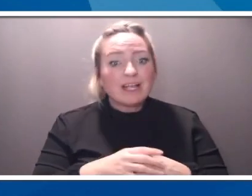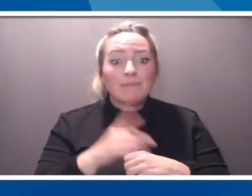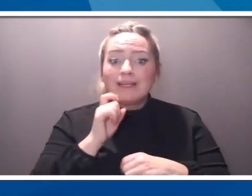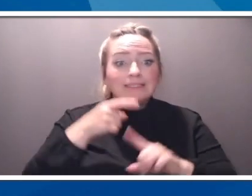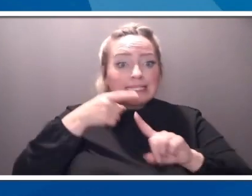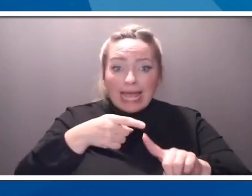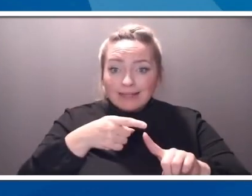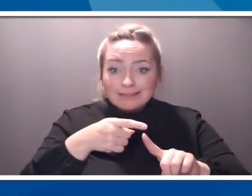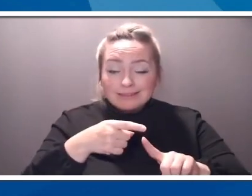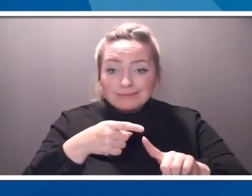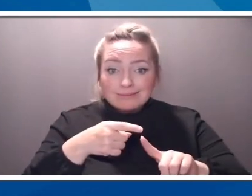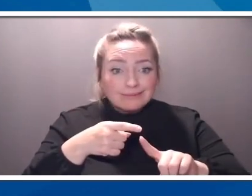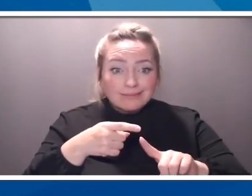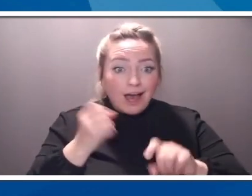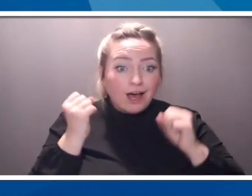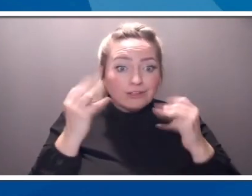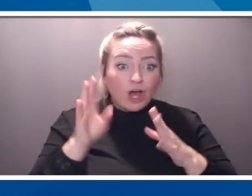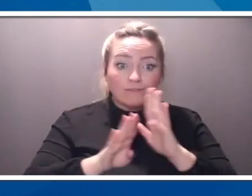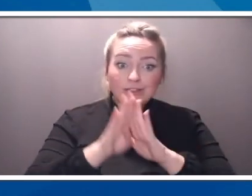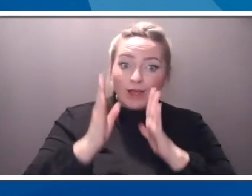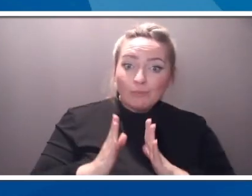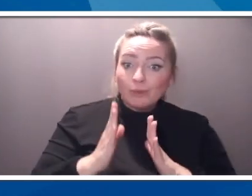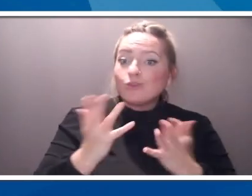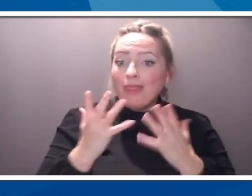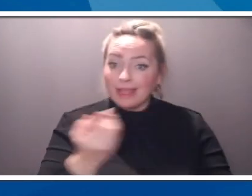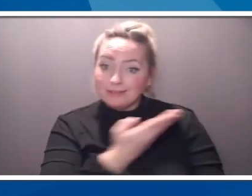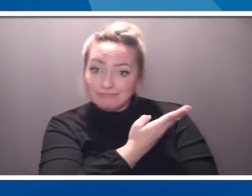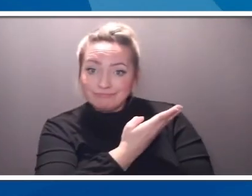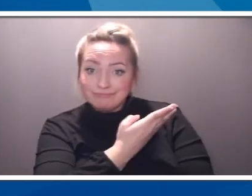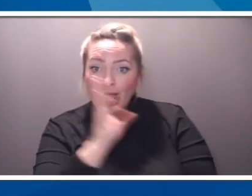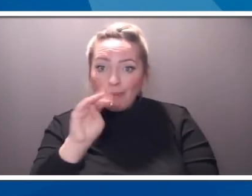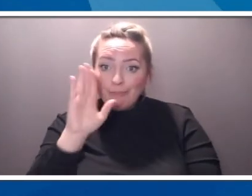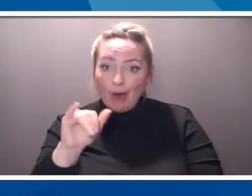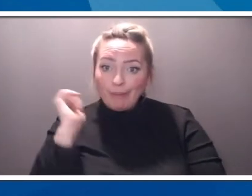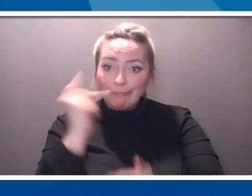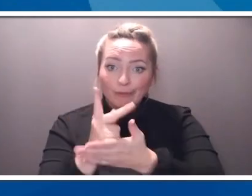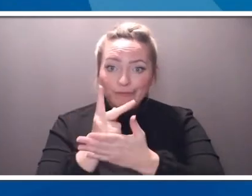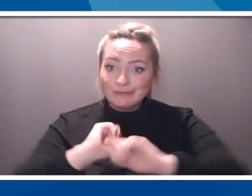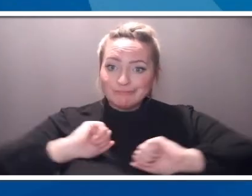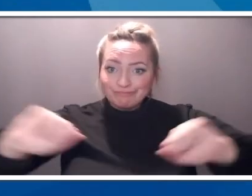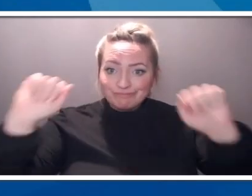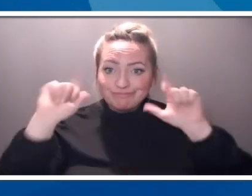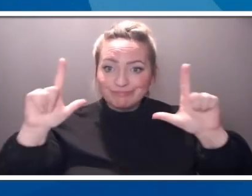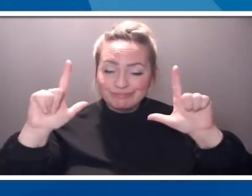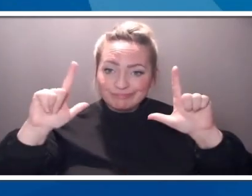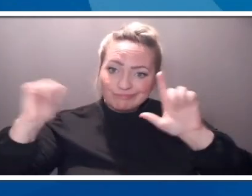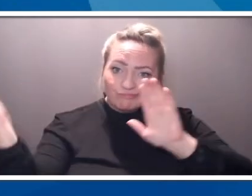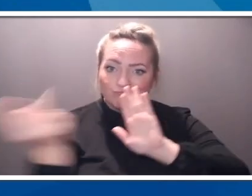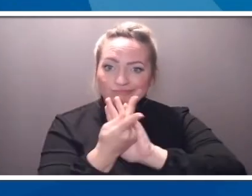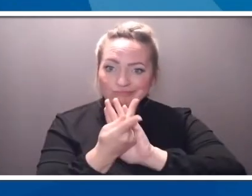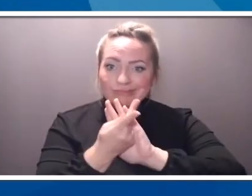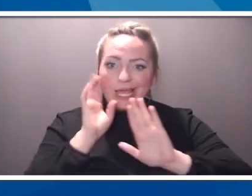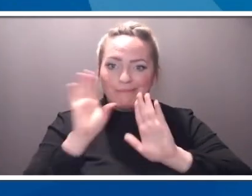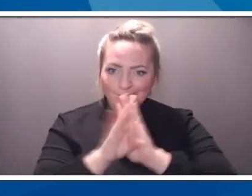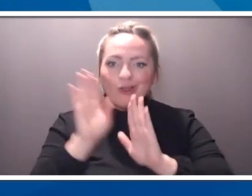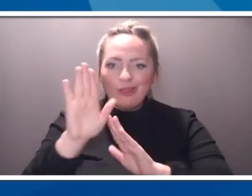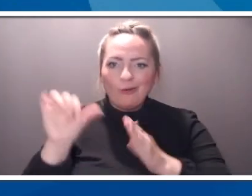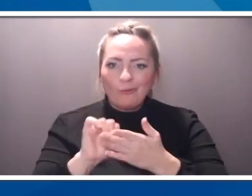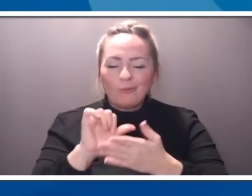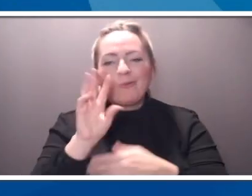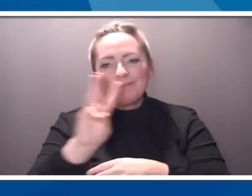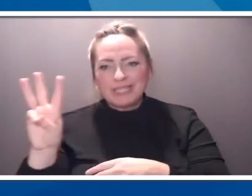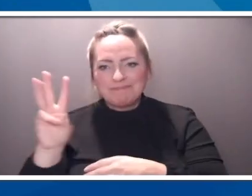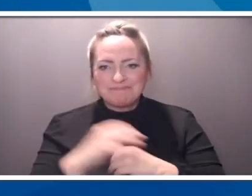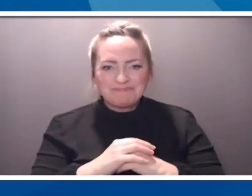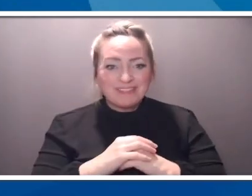that kosher. Because in the end, a lot of the developers want this. They want the Bobby-approved image